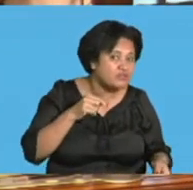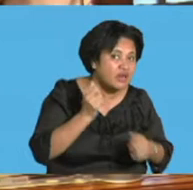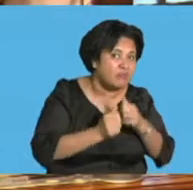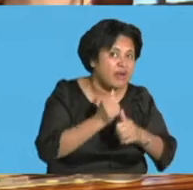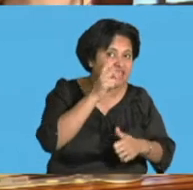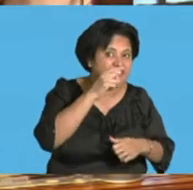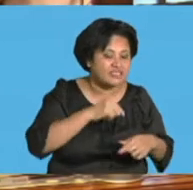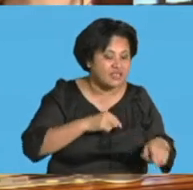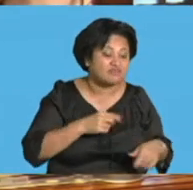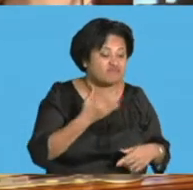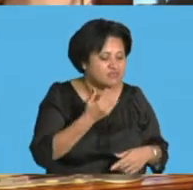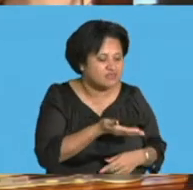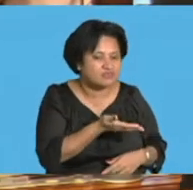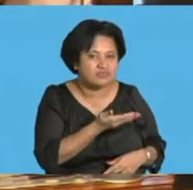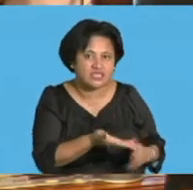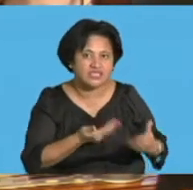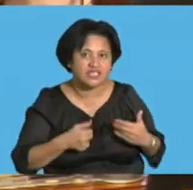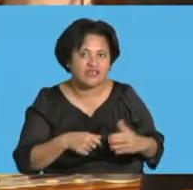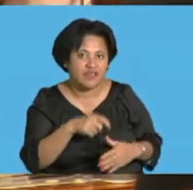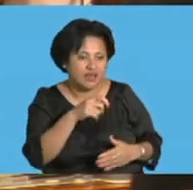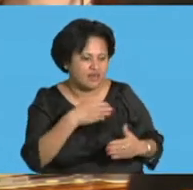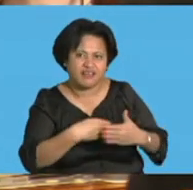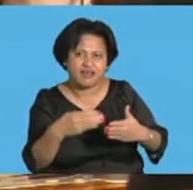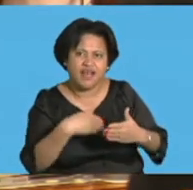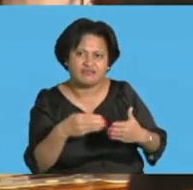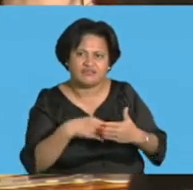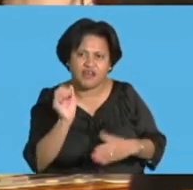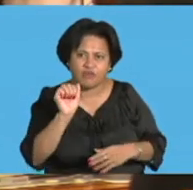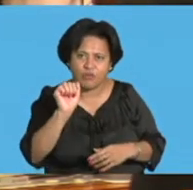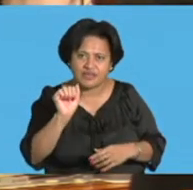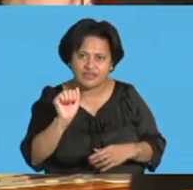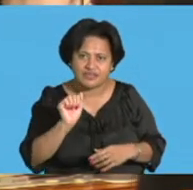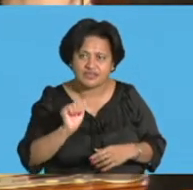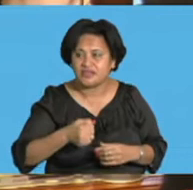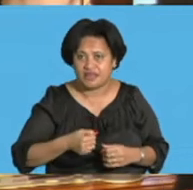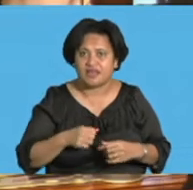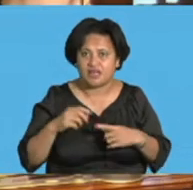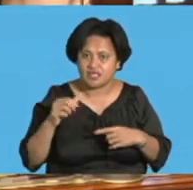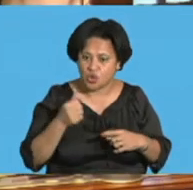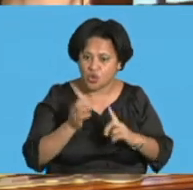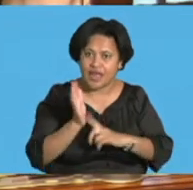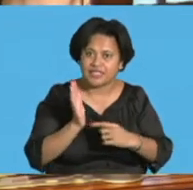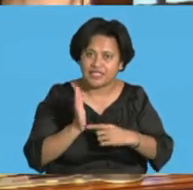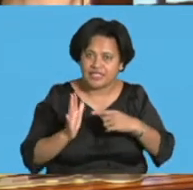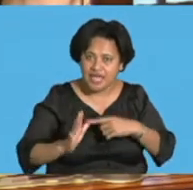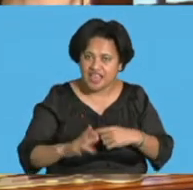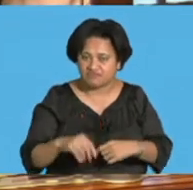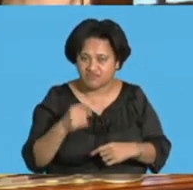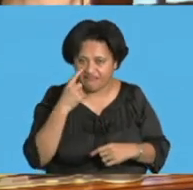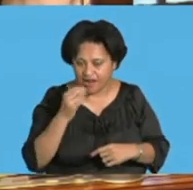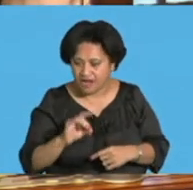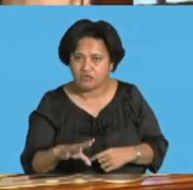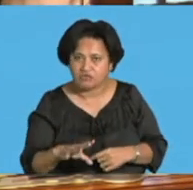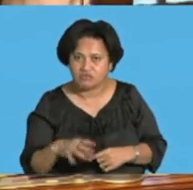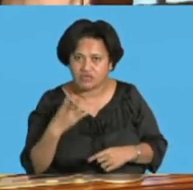already has his transport assistance from TSLB or is not entitled to such assistance. The LTA has found several instances of this happening.